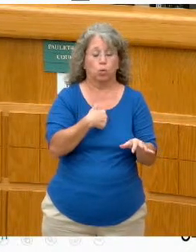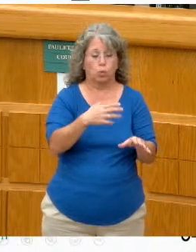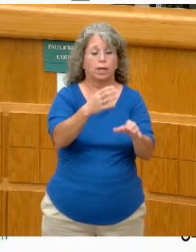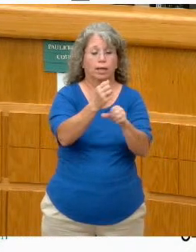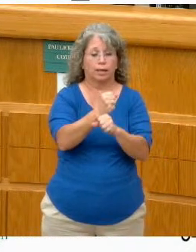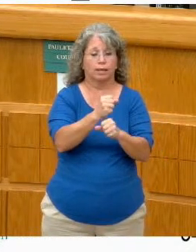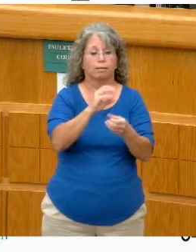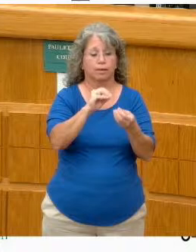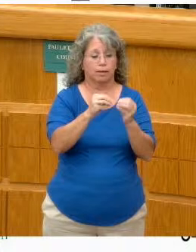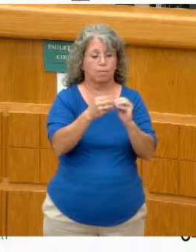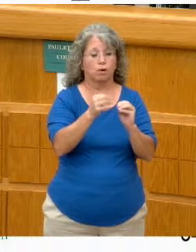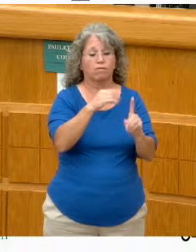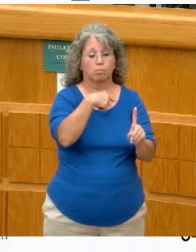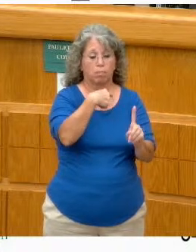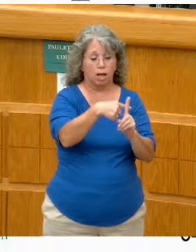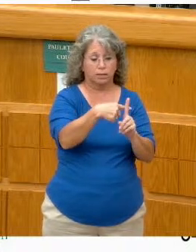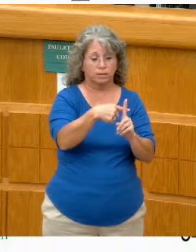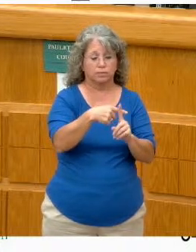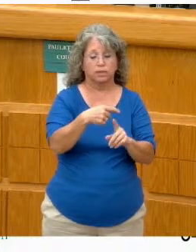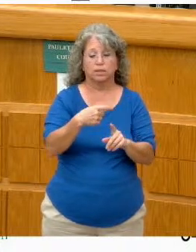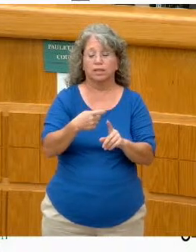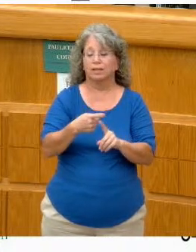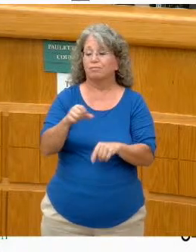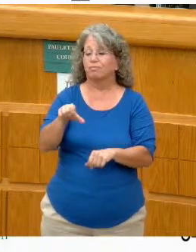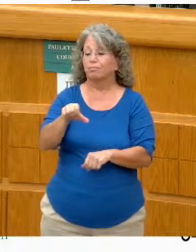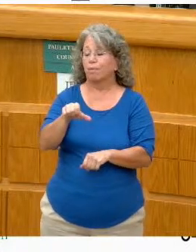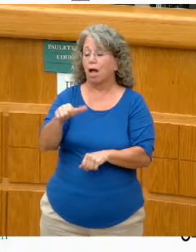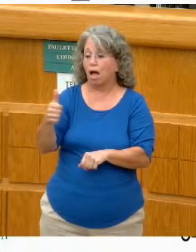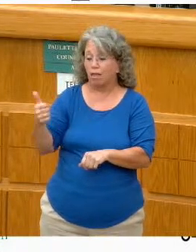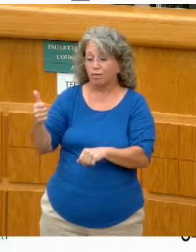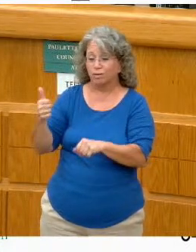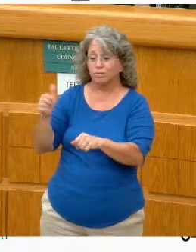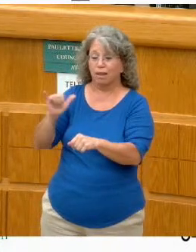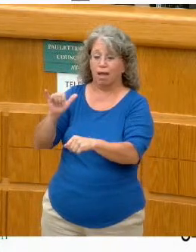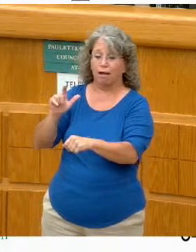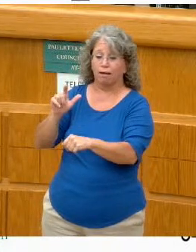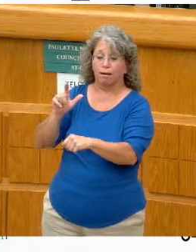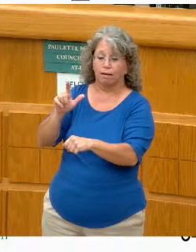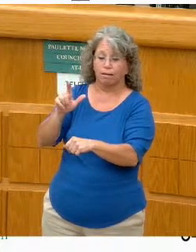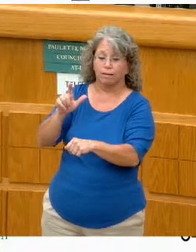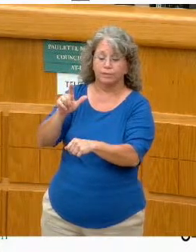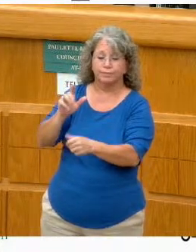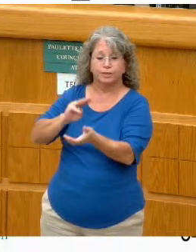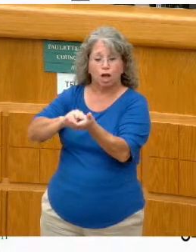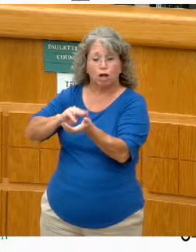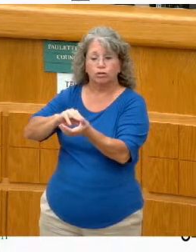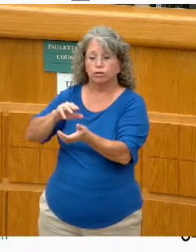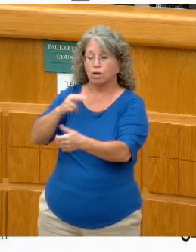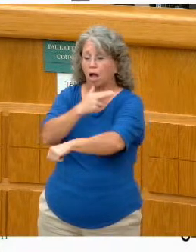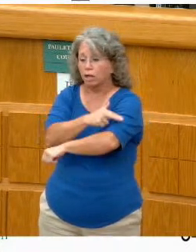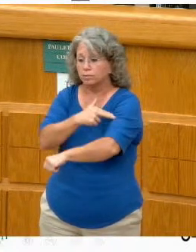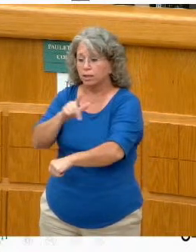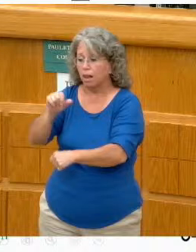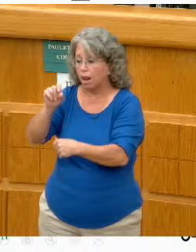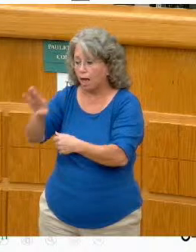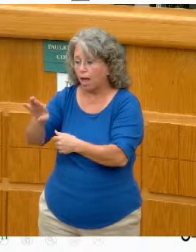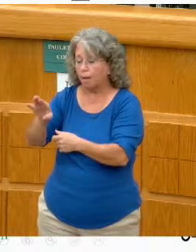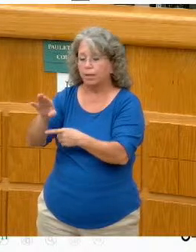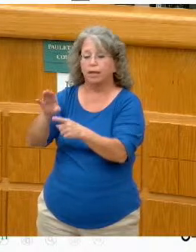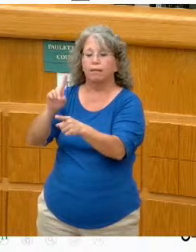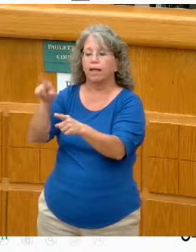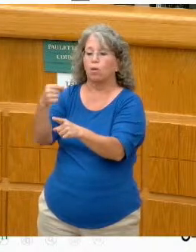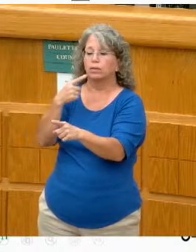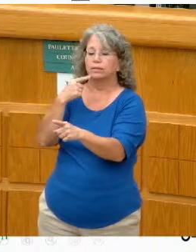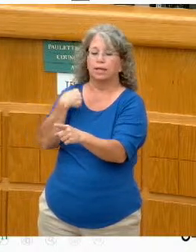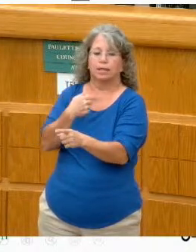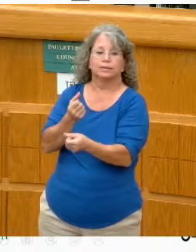don't necessarily get the number of negative tests that come back. And so you need both the negatives and the positives to get an accurate